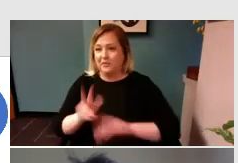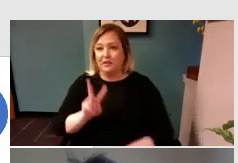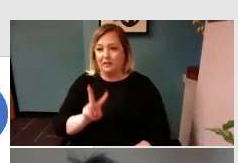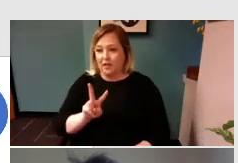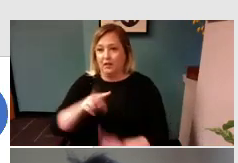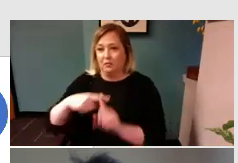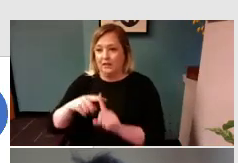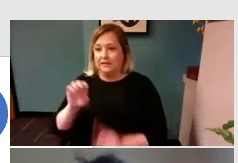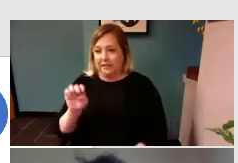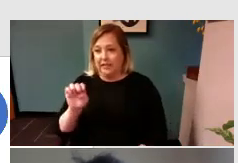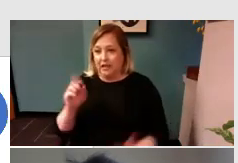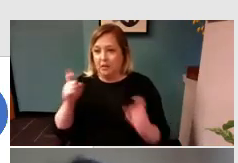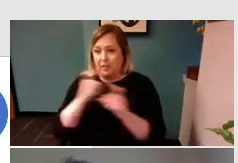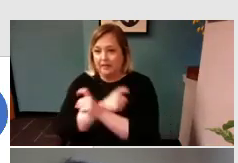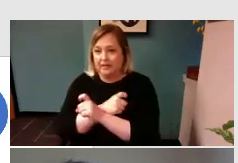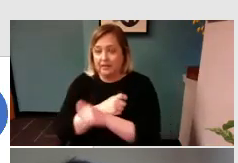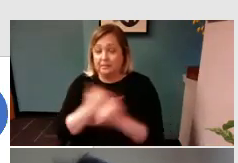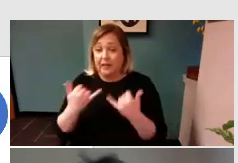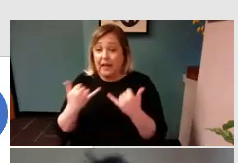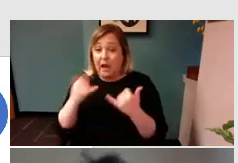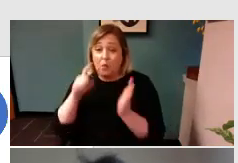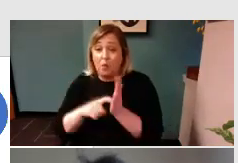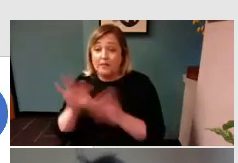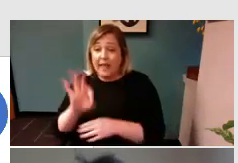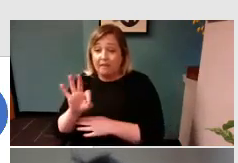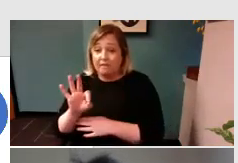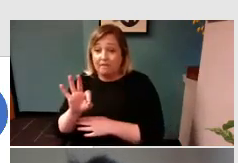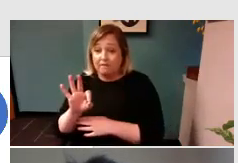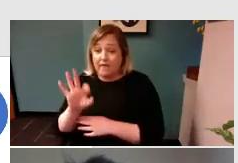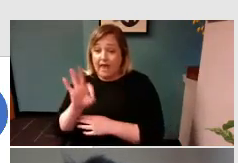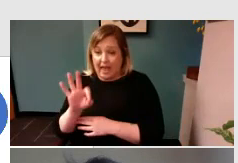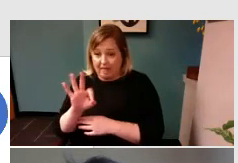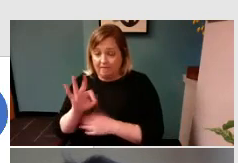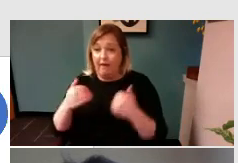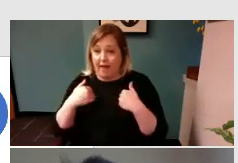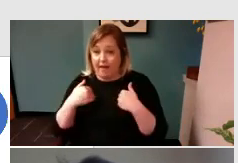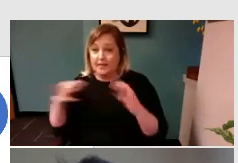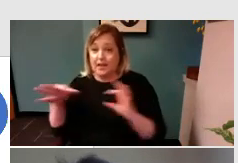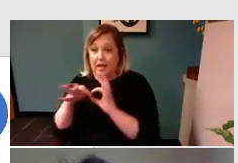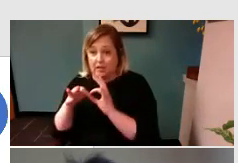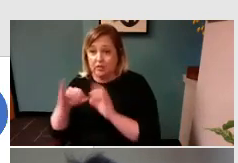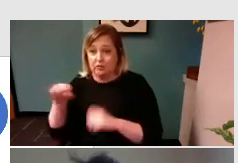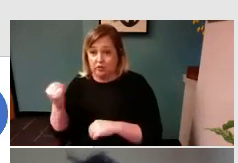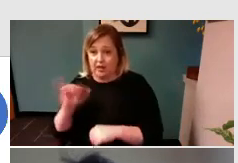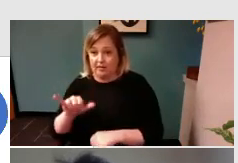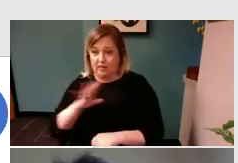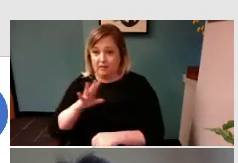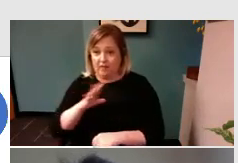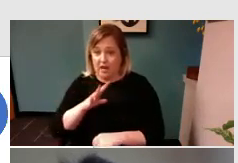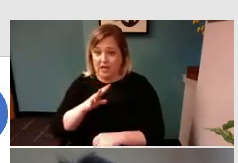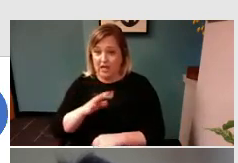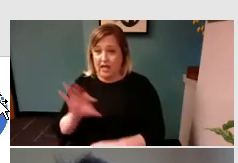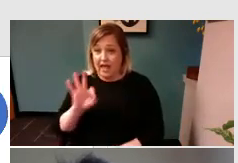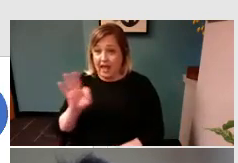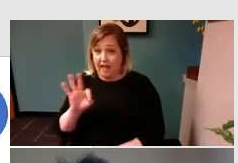Now F has a particular connection to J. So that is fine. F's index is 8 and it is connecting